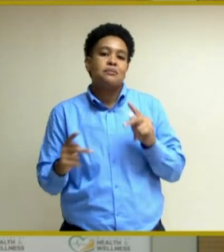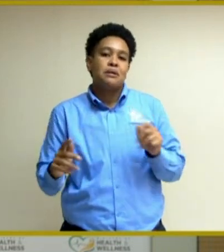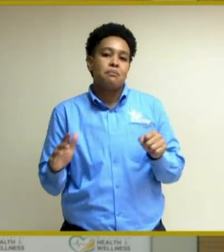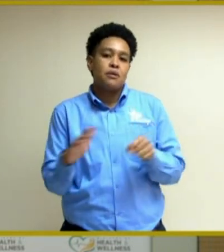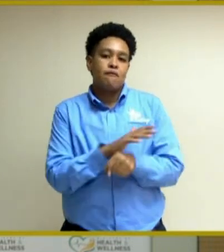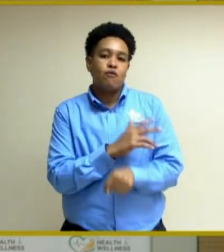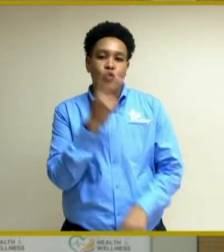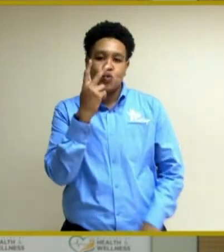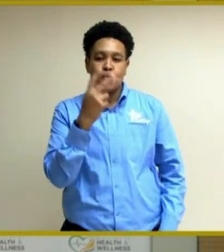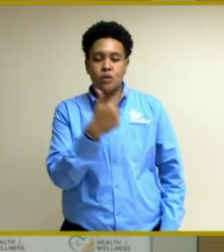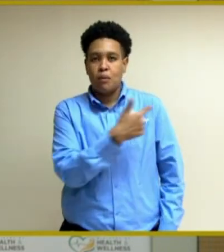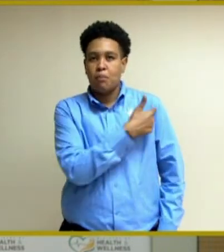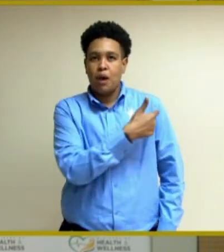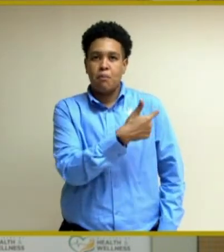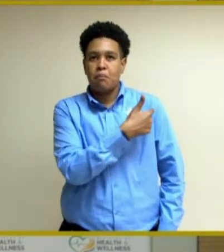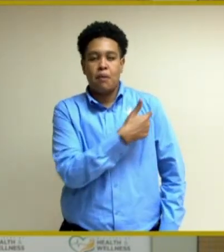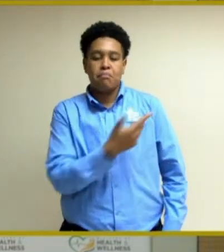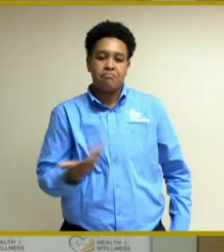full coverage of